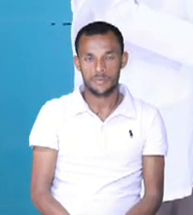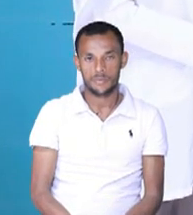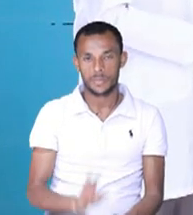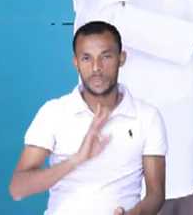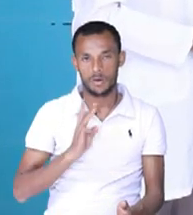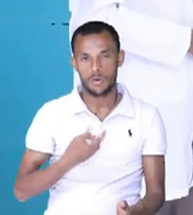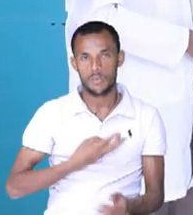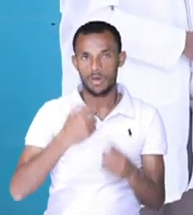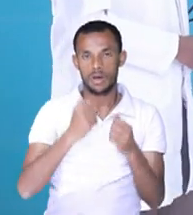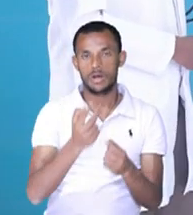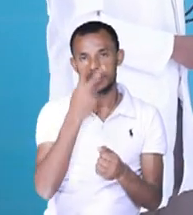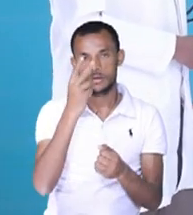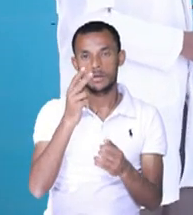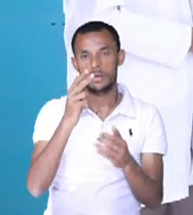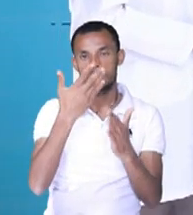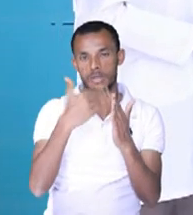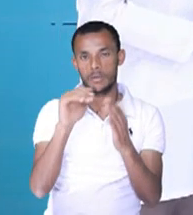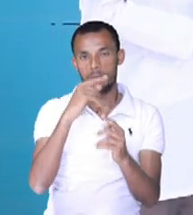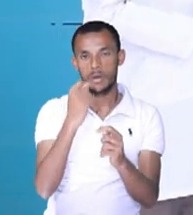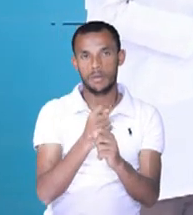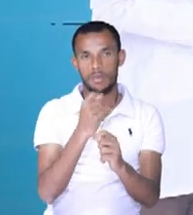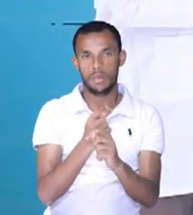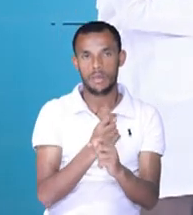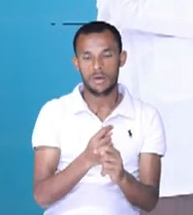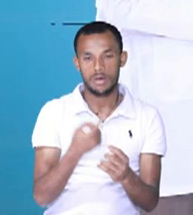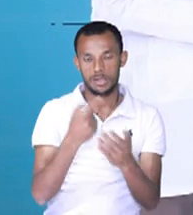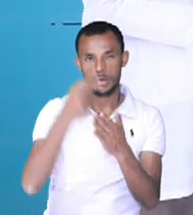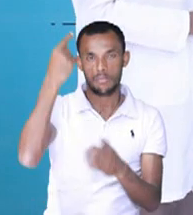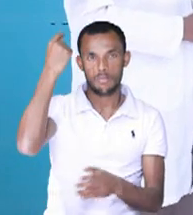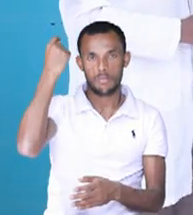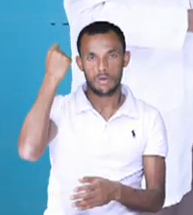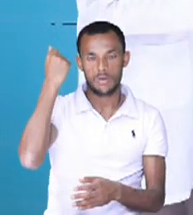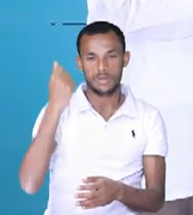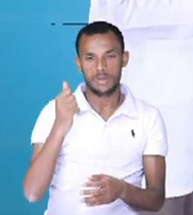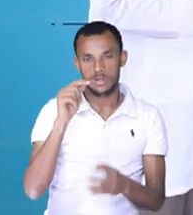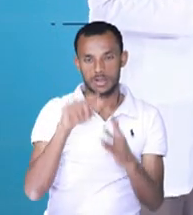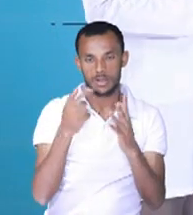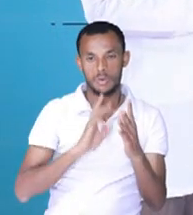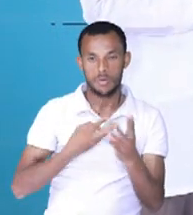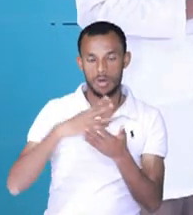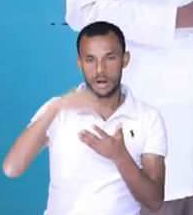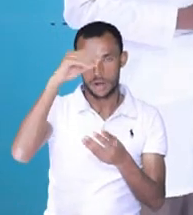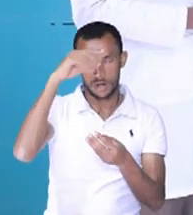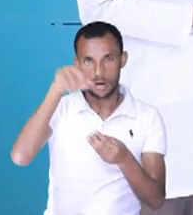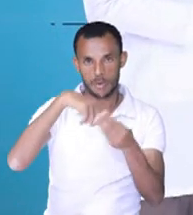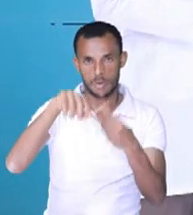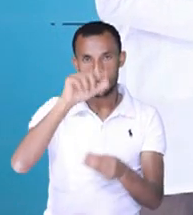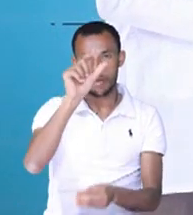We can see some activities. In the previous, since we have discussed about